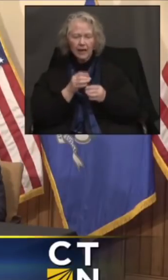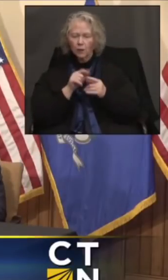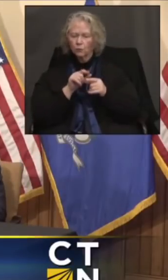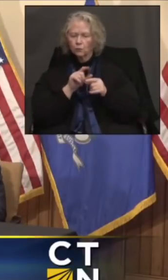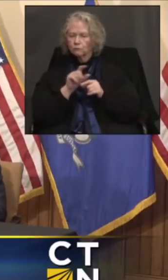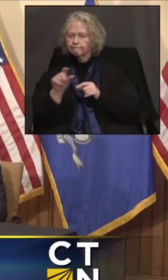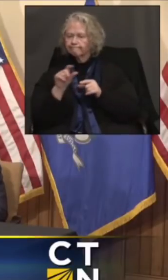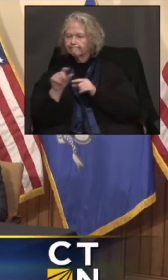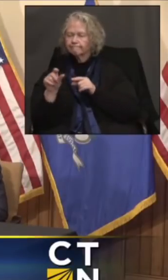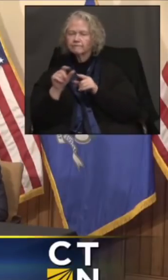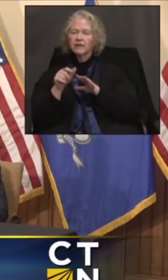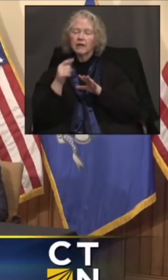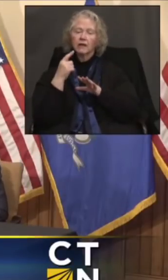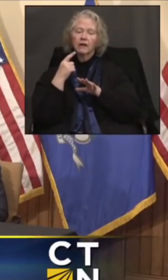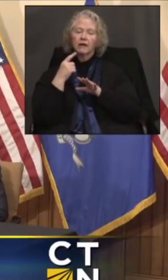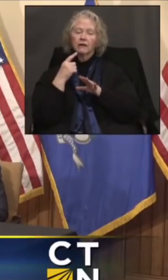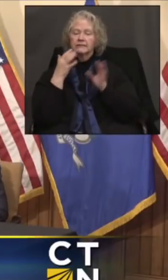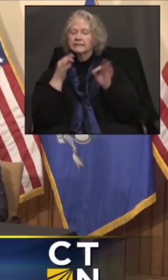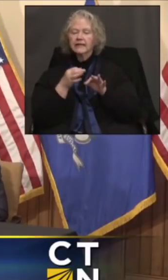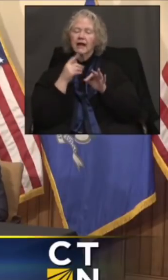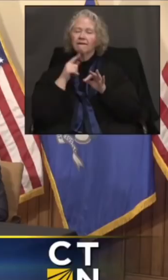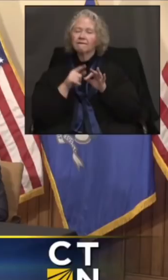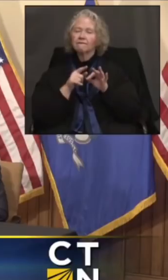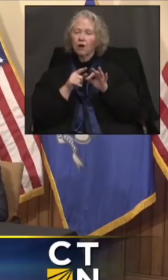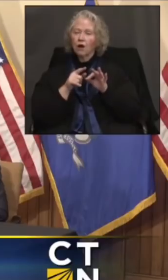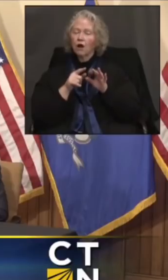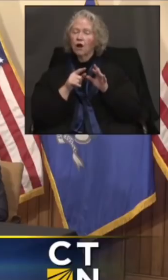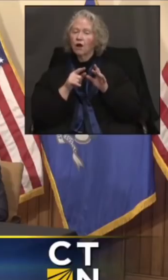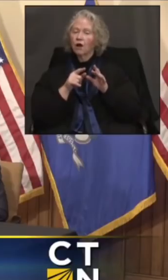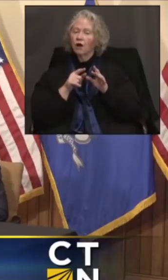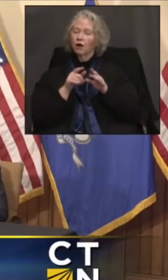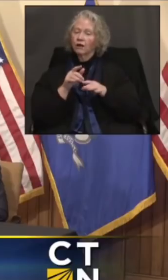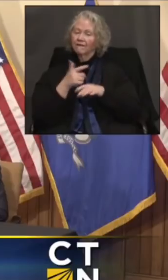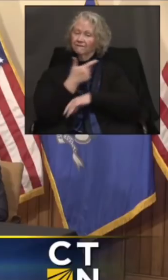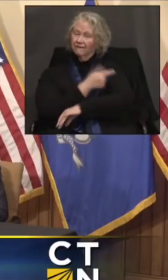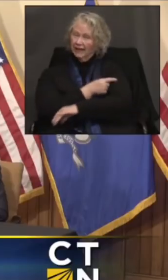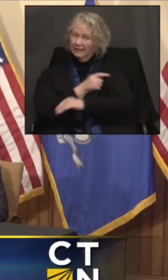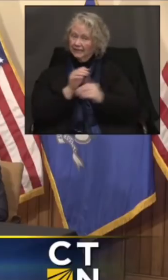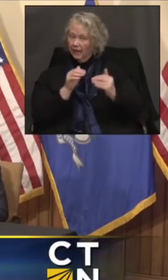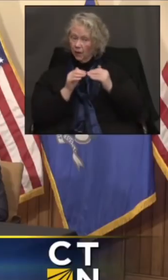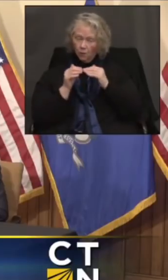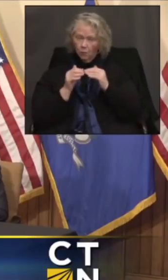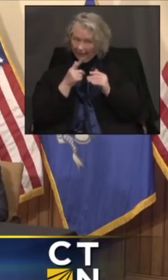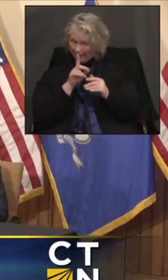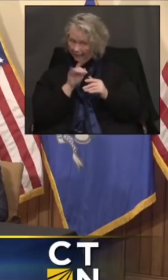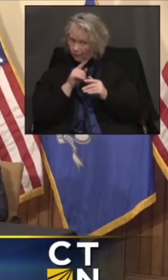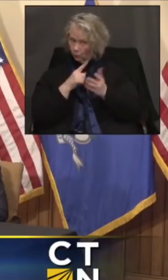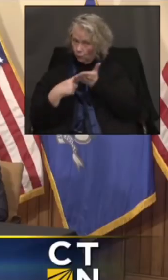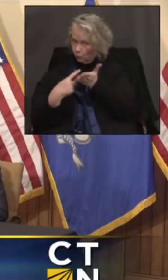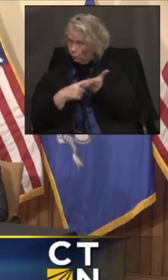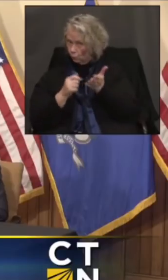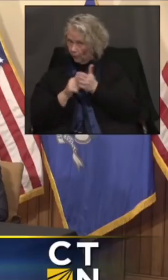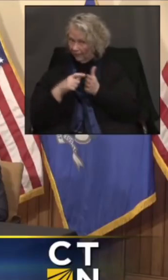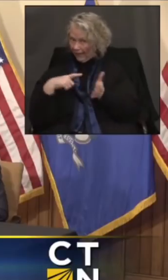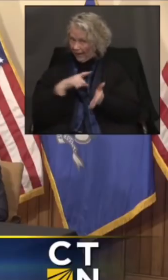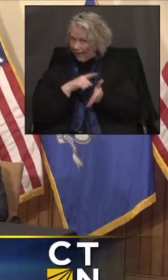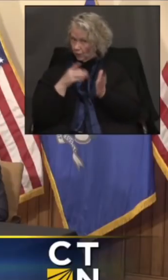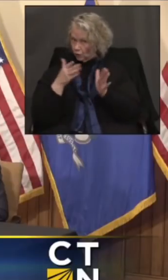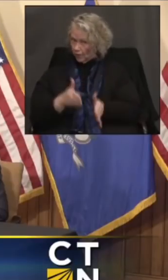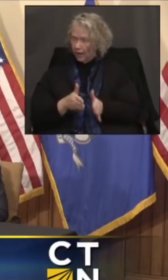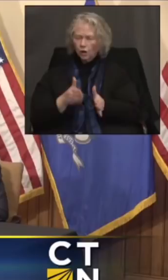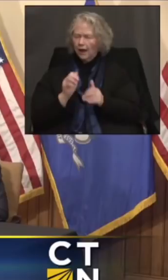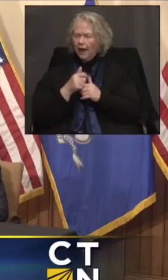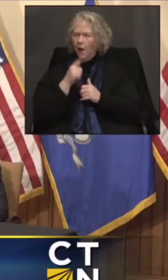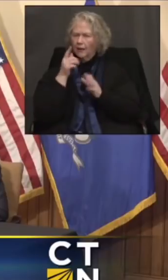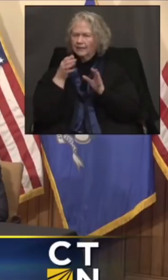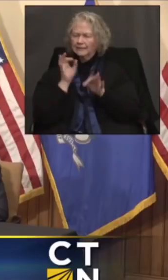vaccine equity and distribution done at all in consultation with legislators? And also, how are you identifying where the